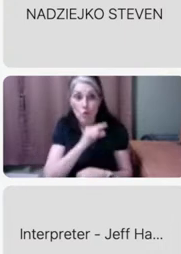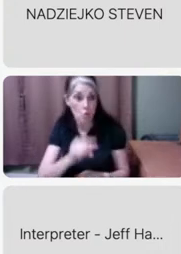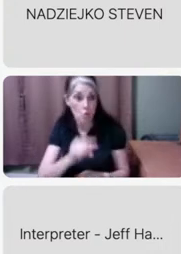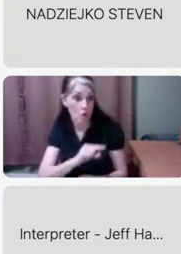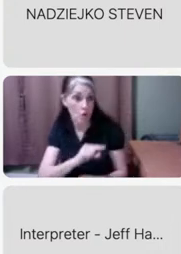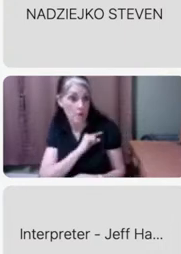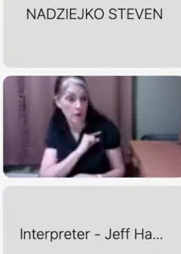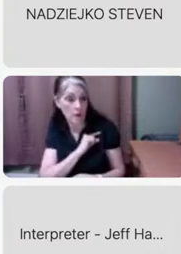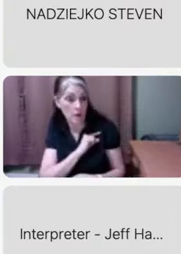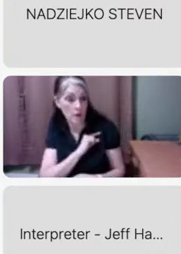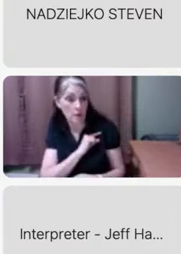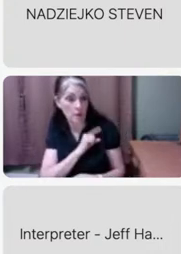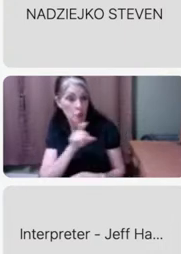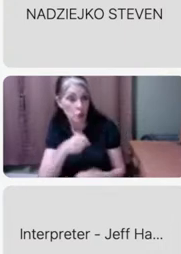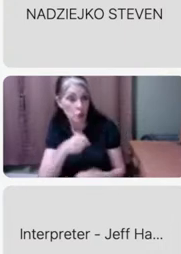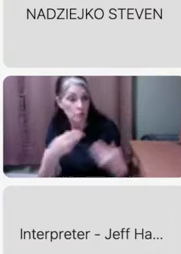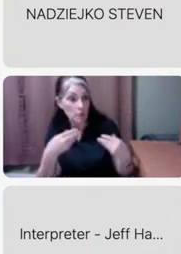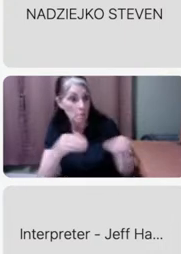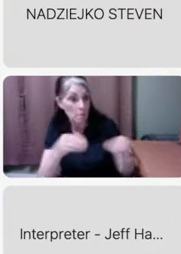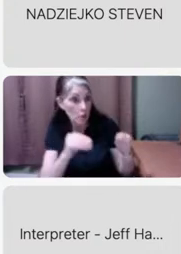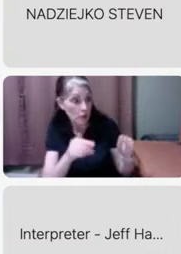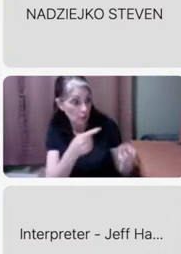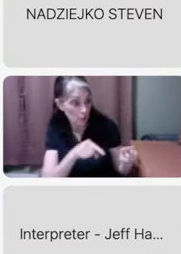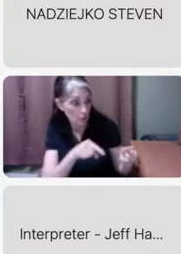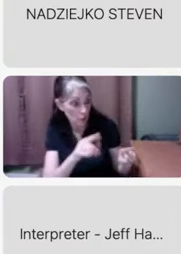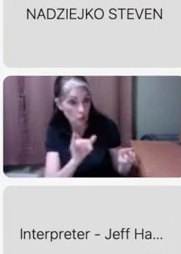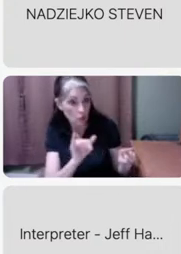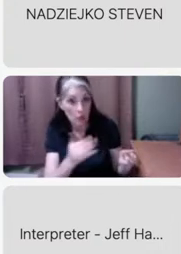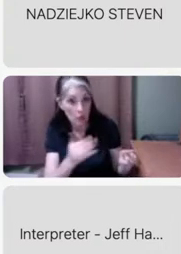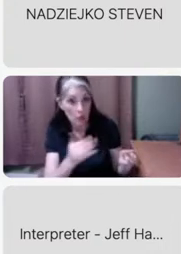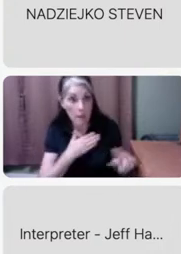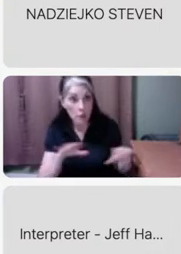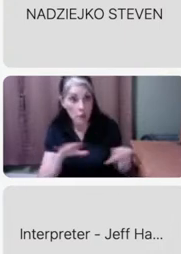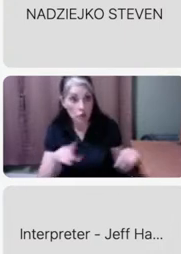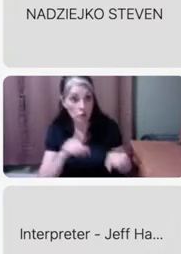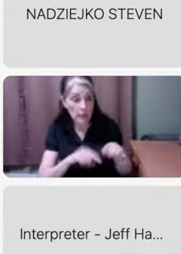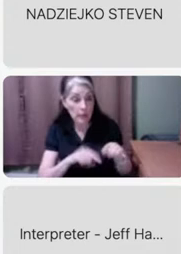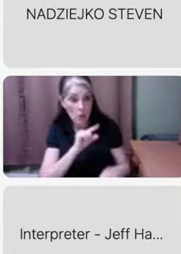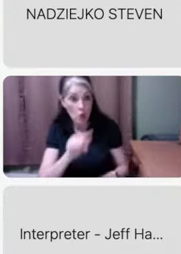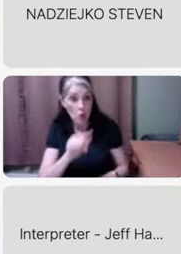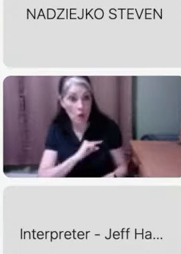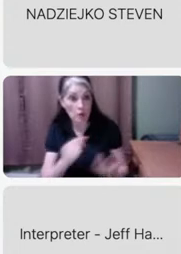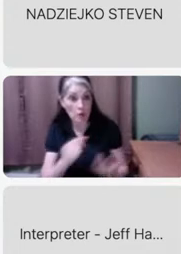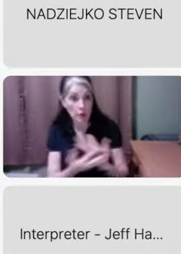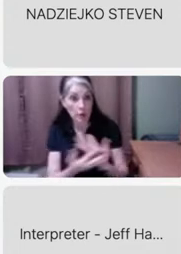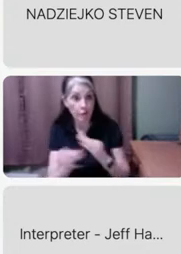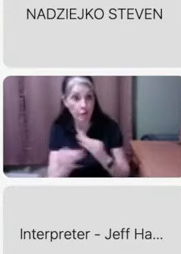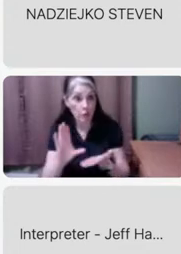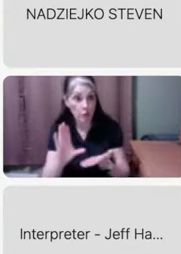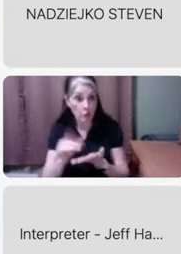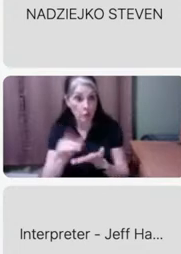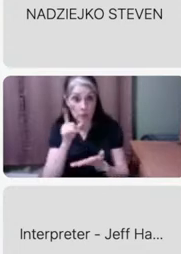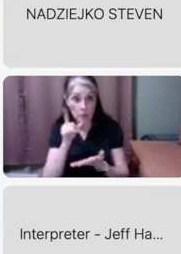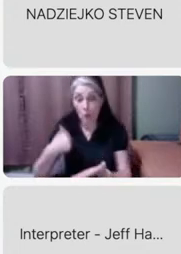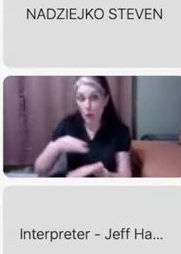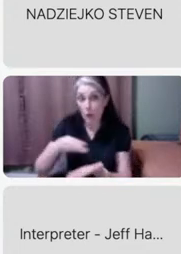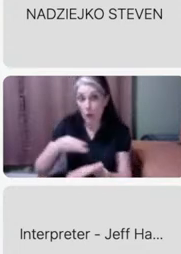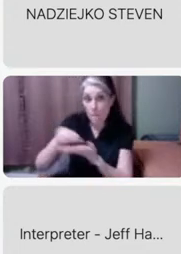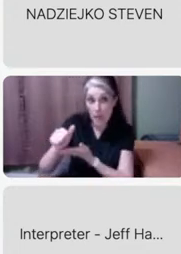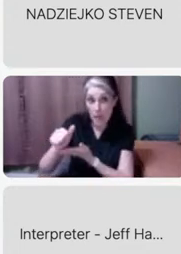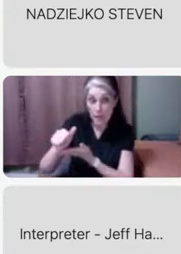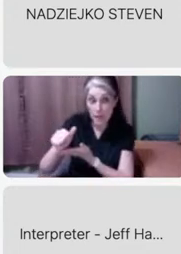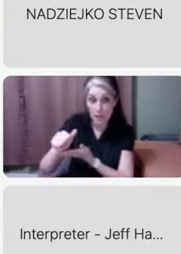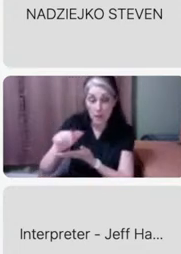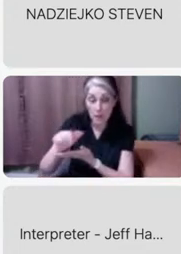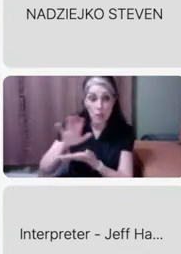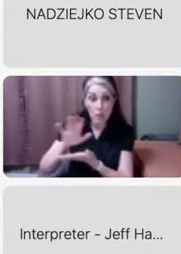them so ironically today my children don't qualify for free and reduced lunch um and we paid uh we're at a school now where all the students qualify because